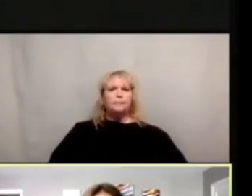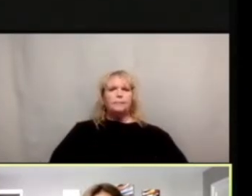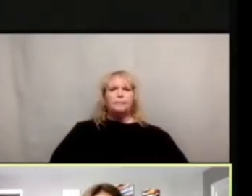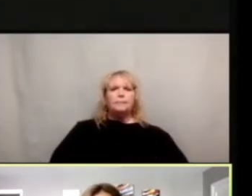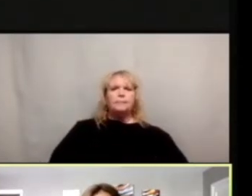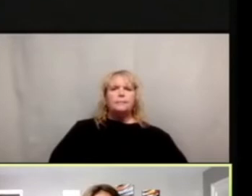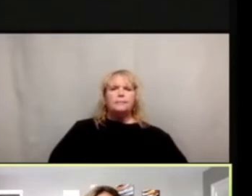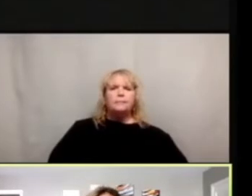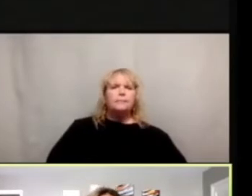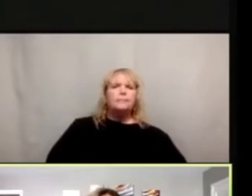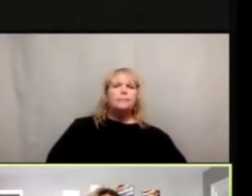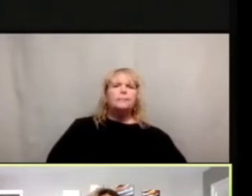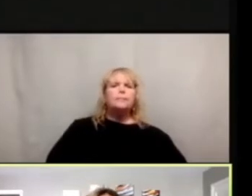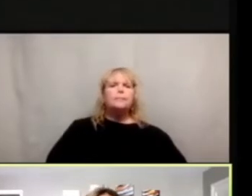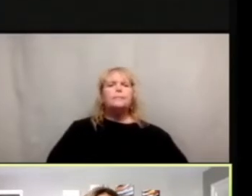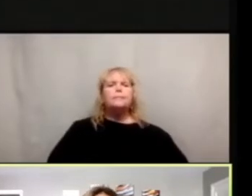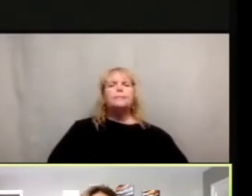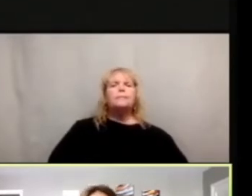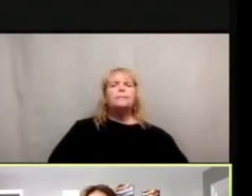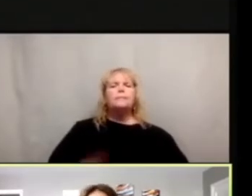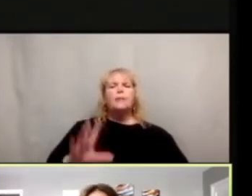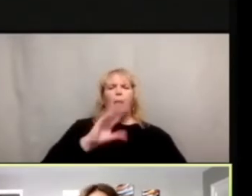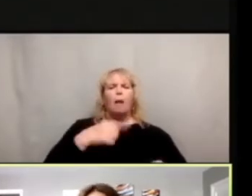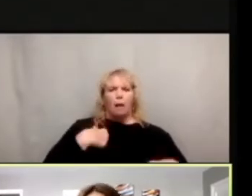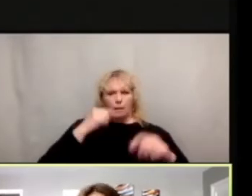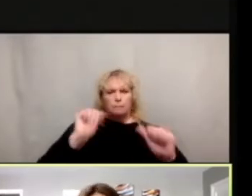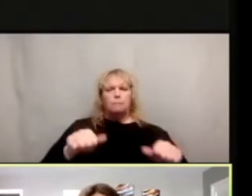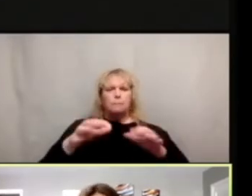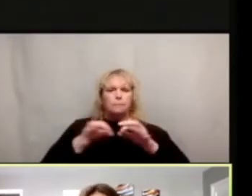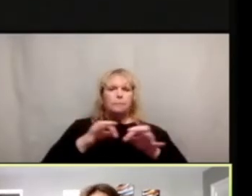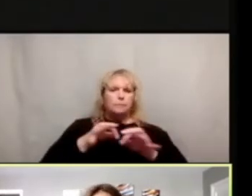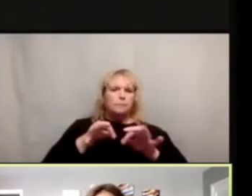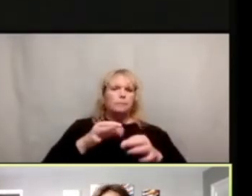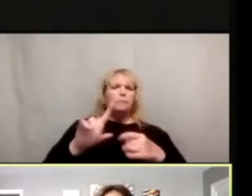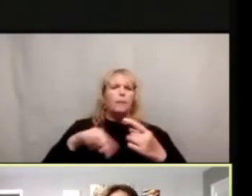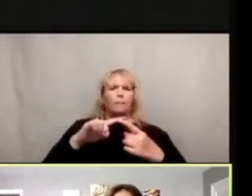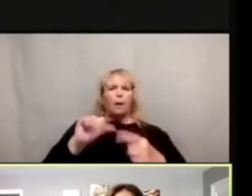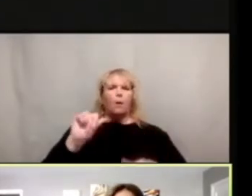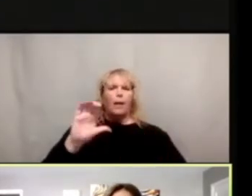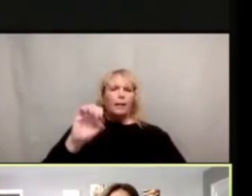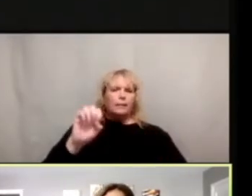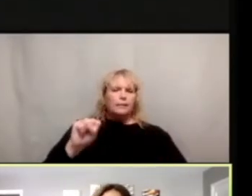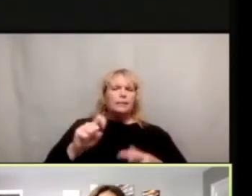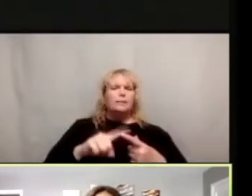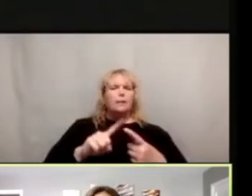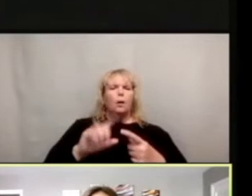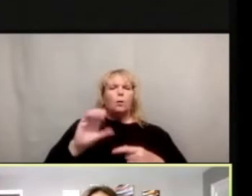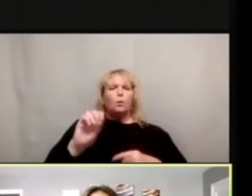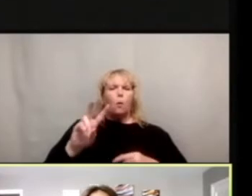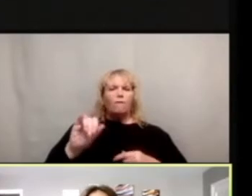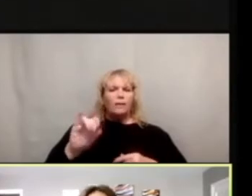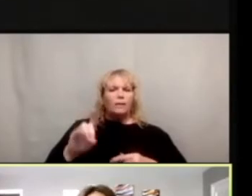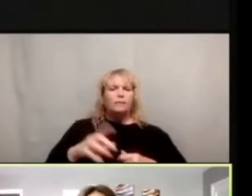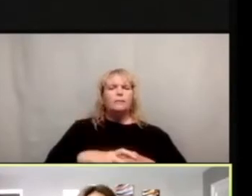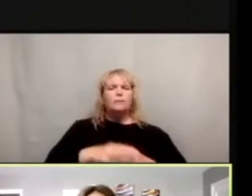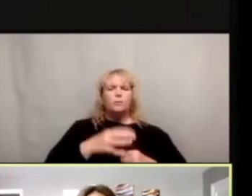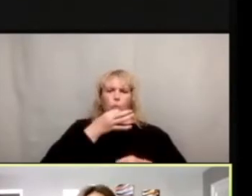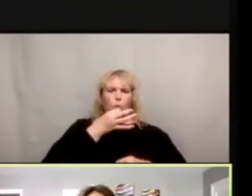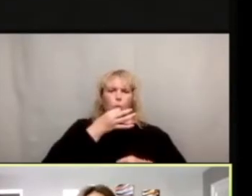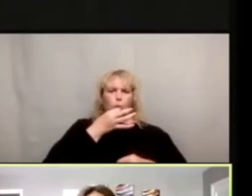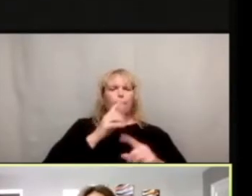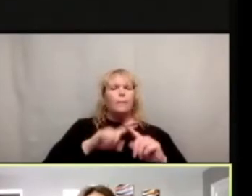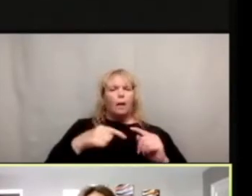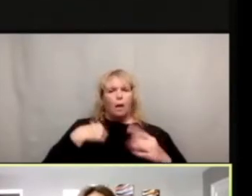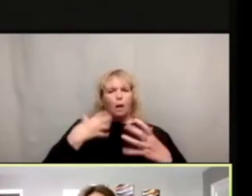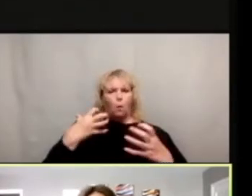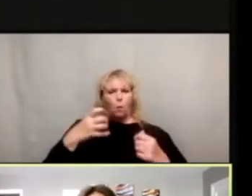And I want to note, and I'll go into detail about ACEs in the context of COVID in a little bit, but just wanted to note